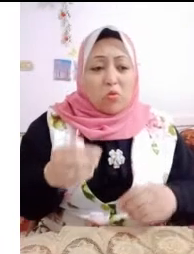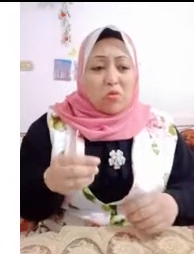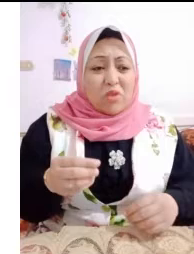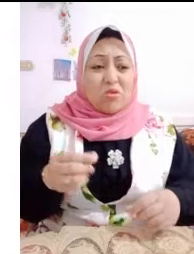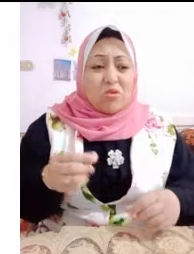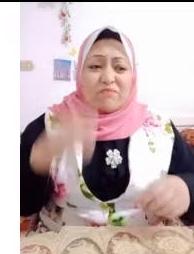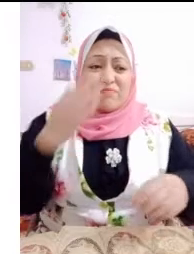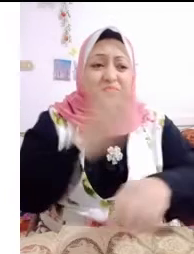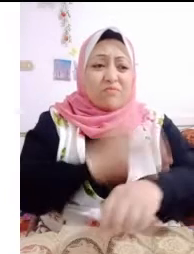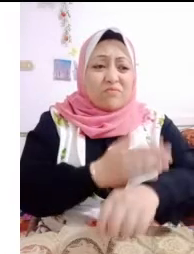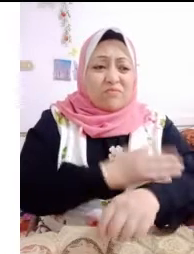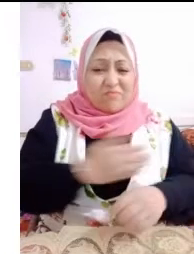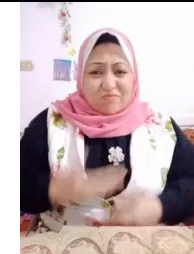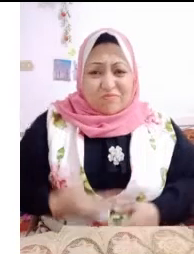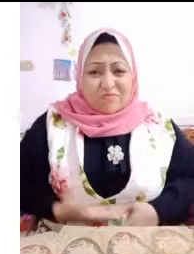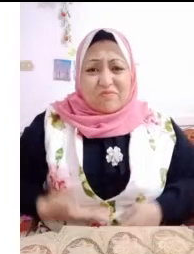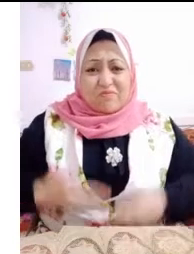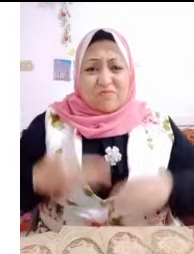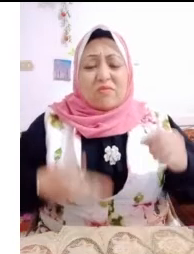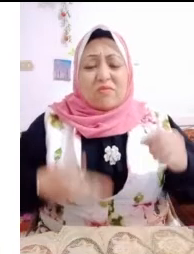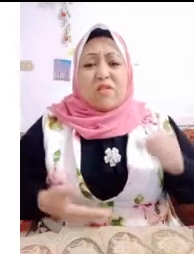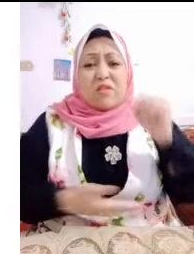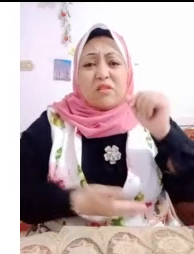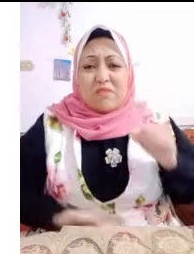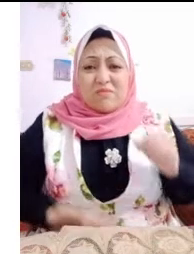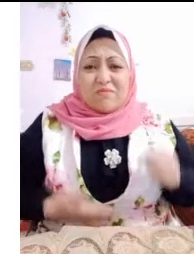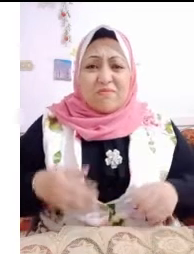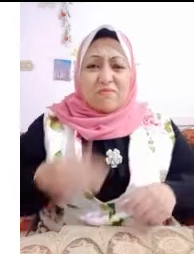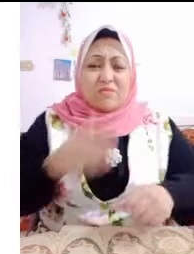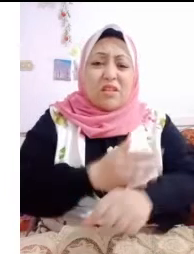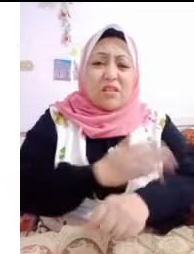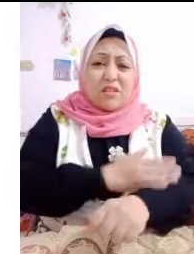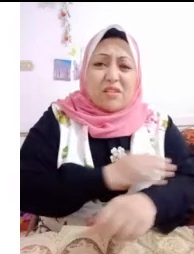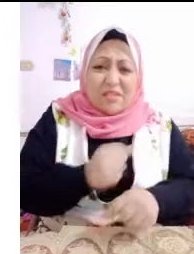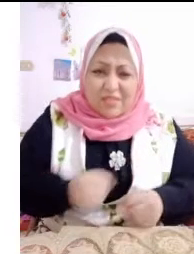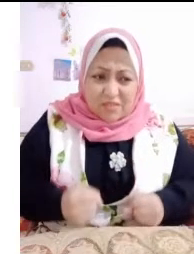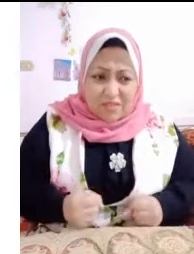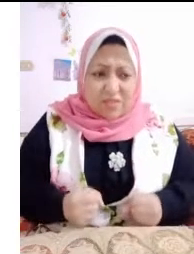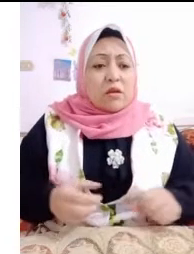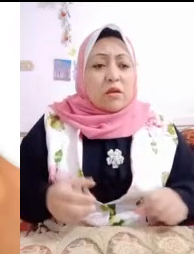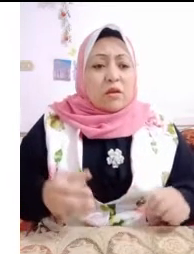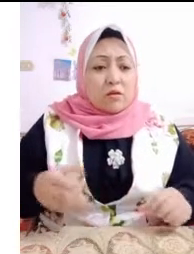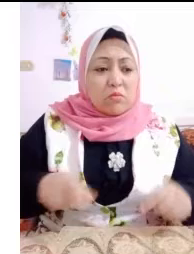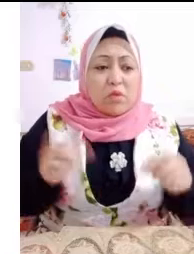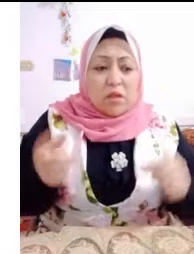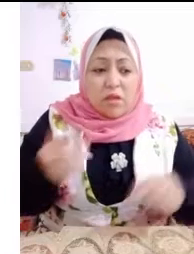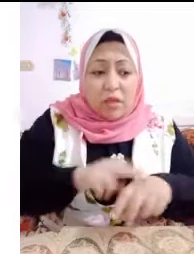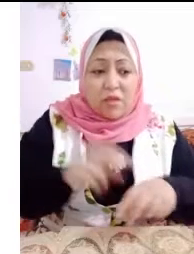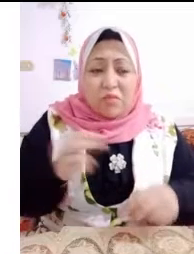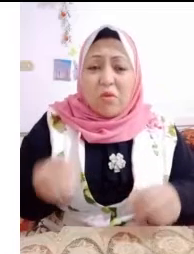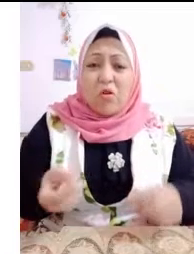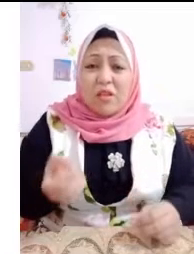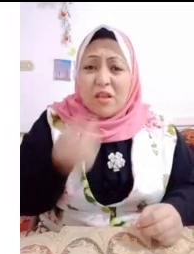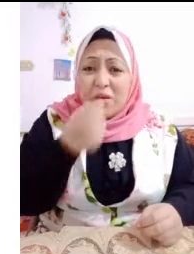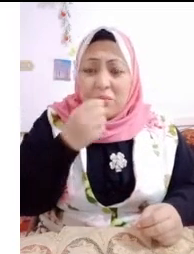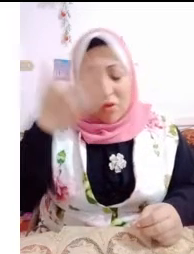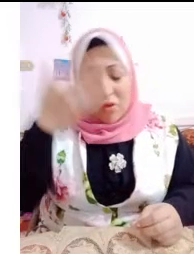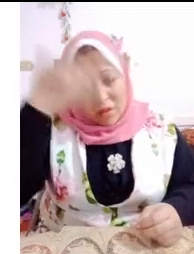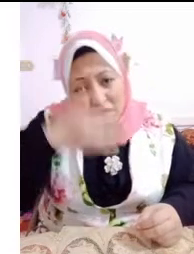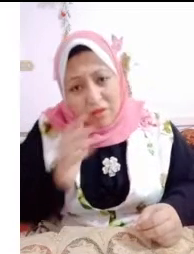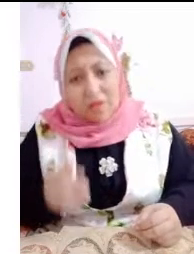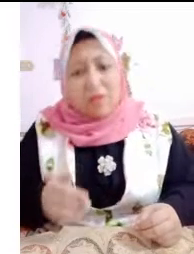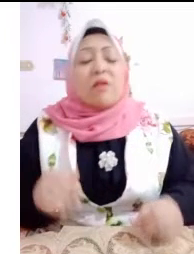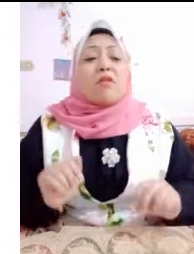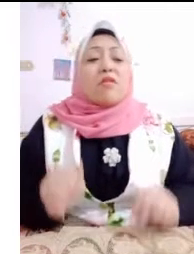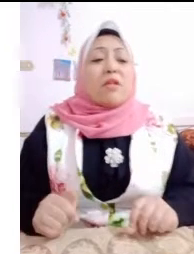very appetizing thought now, is it? Plastic waste is also harmful, as it contains toxic chemicals. Not long